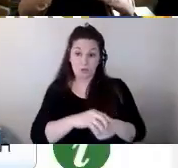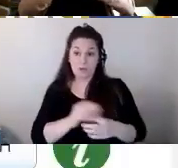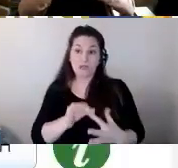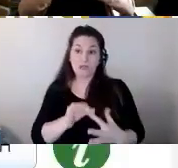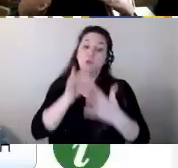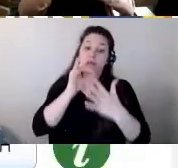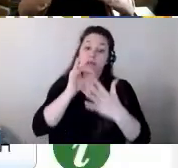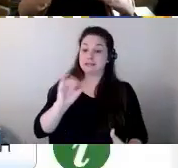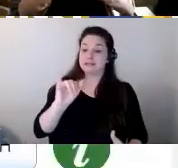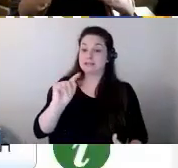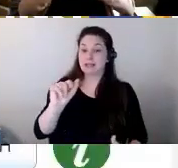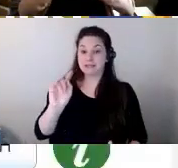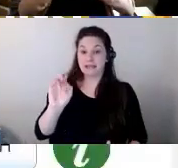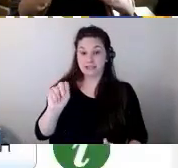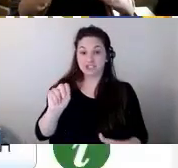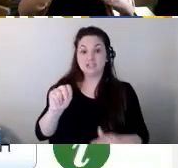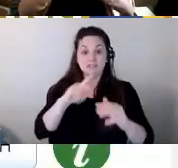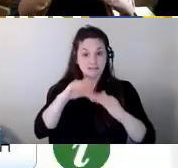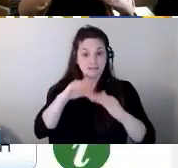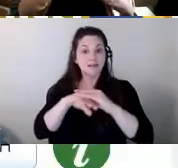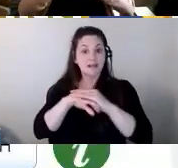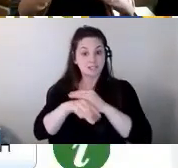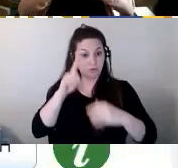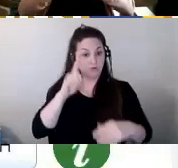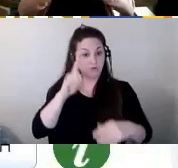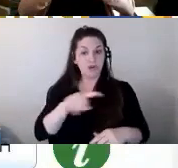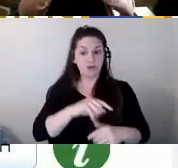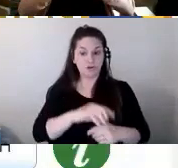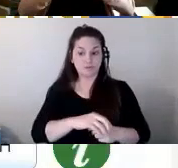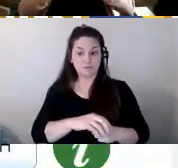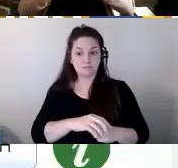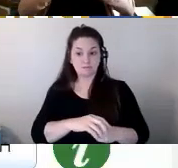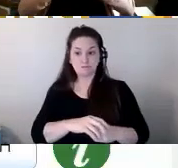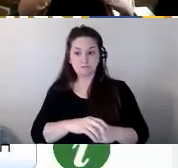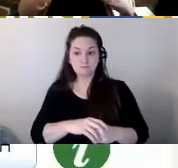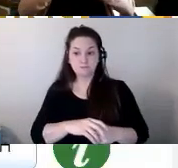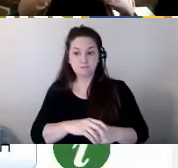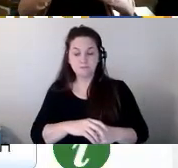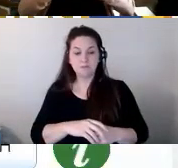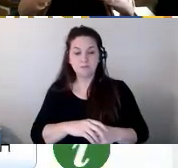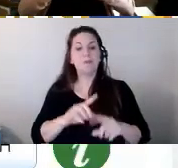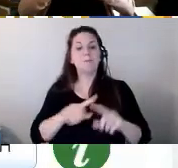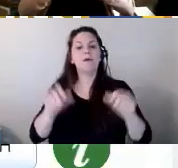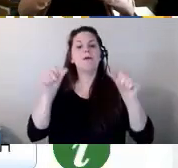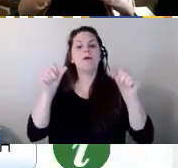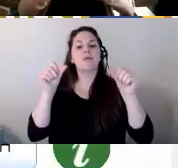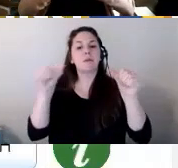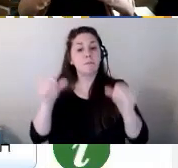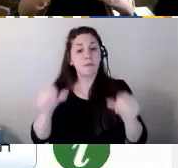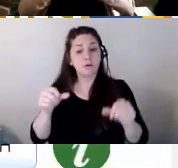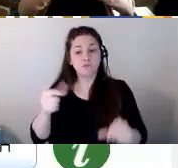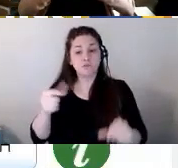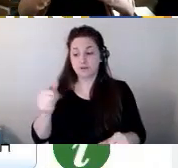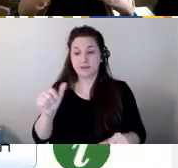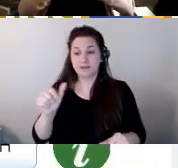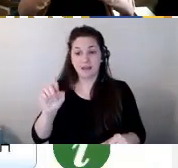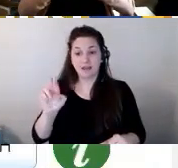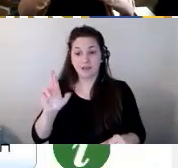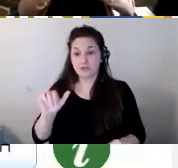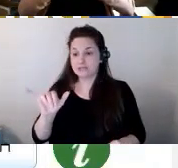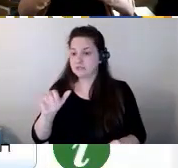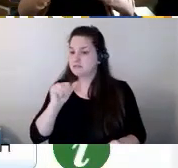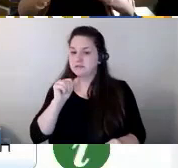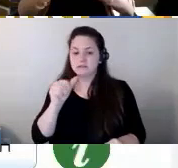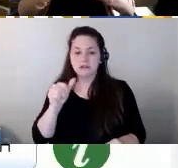being accessible, but the posted gallery will not be just a